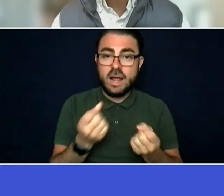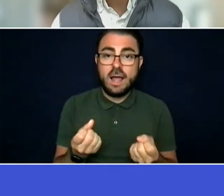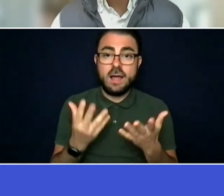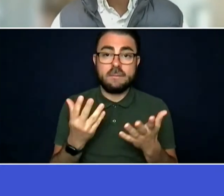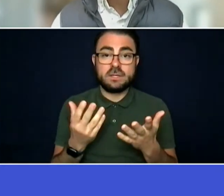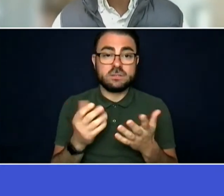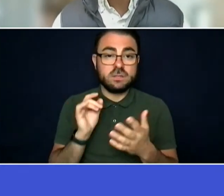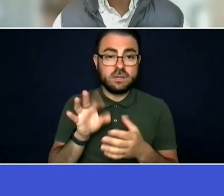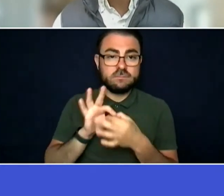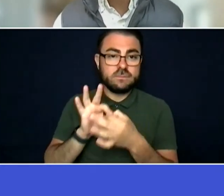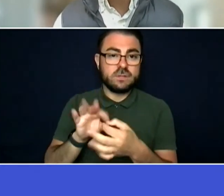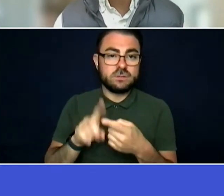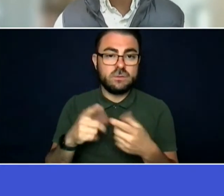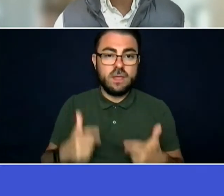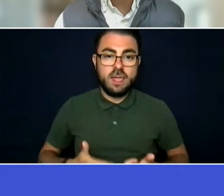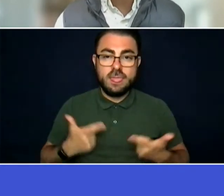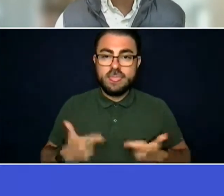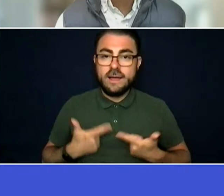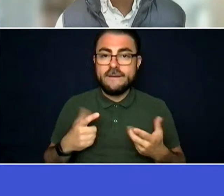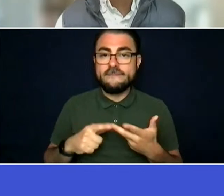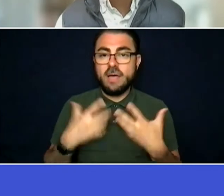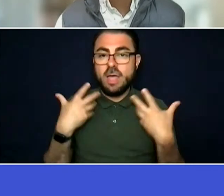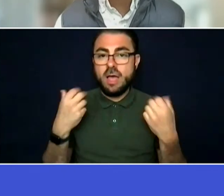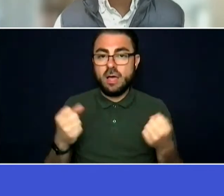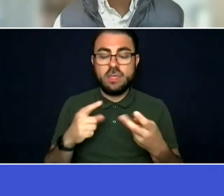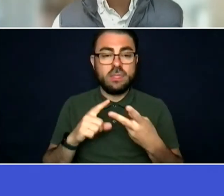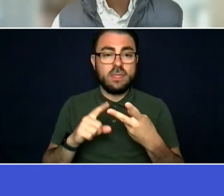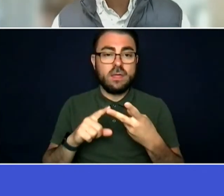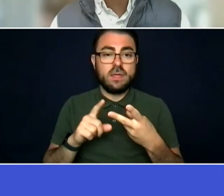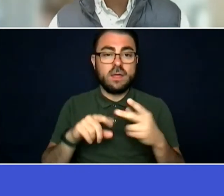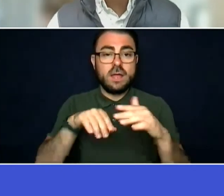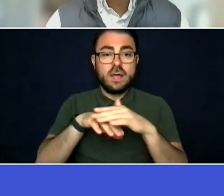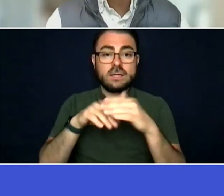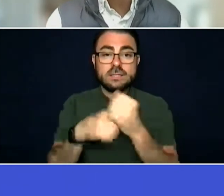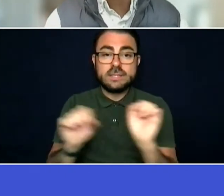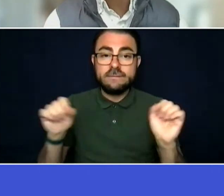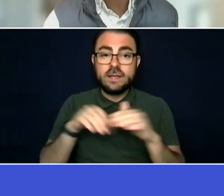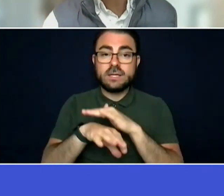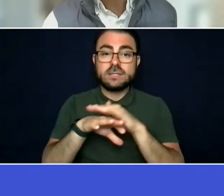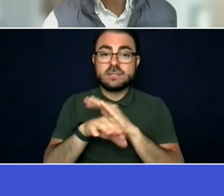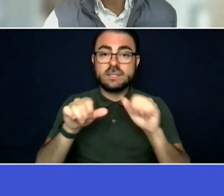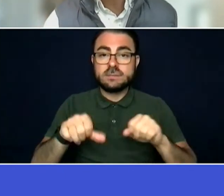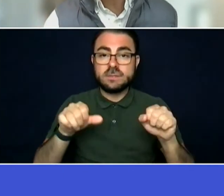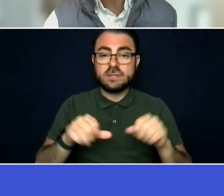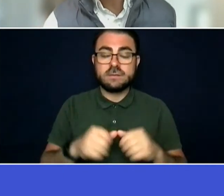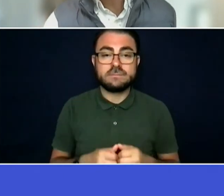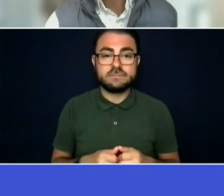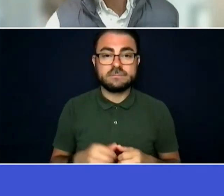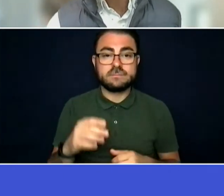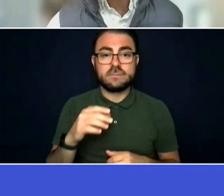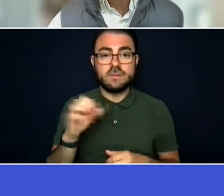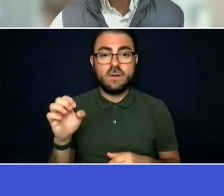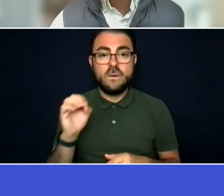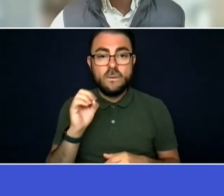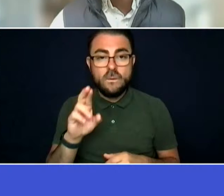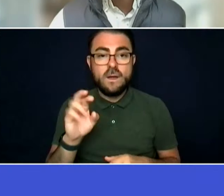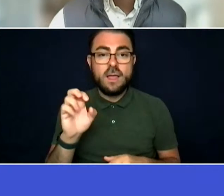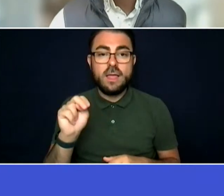life, health, safety, accessibility, or enabling repairs that are often critical in order to do the clean energy improvements as